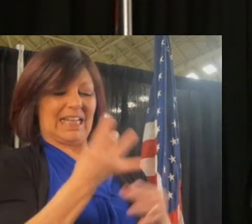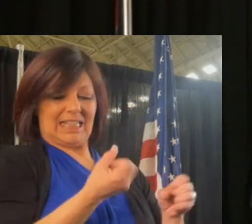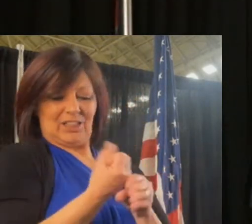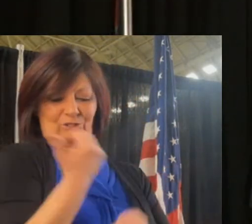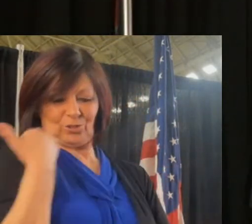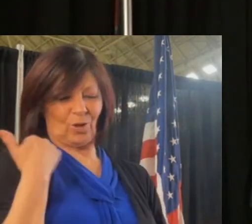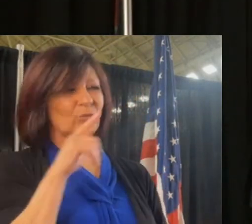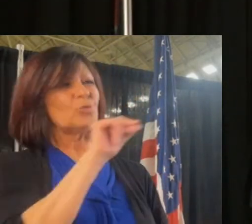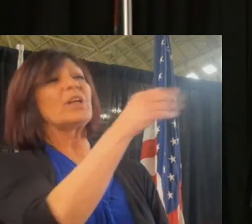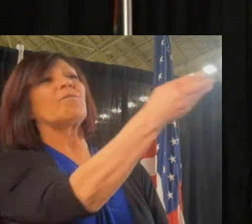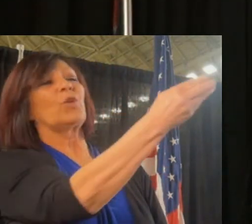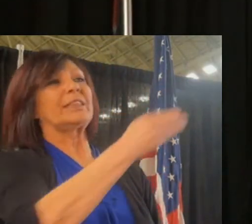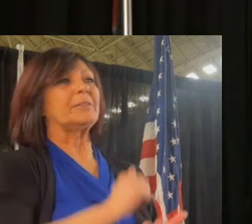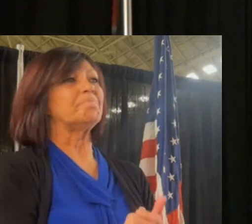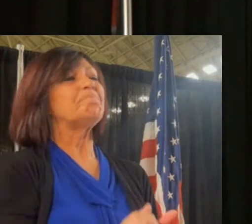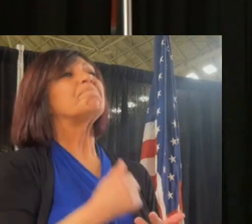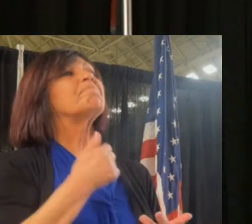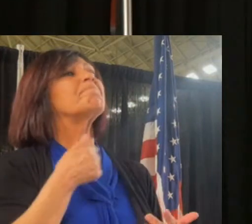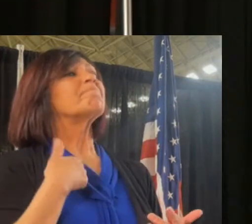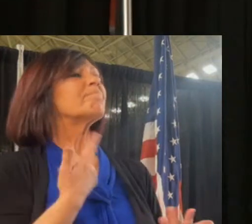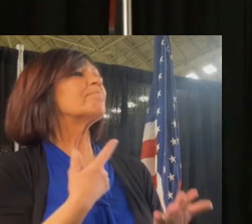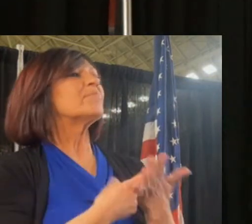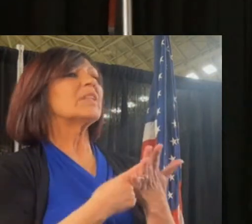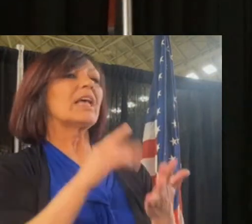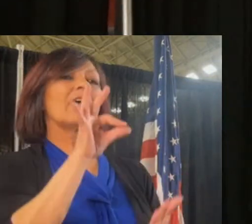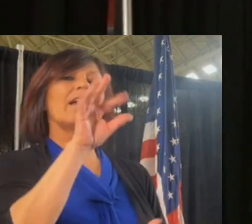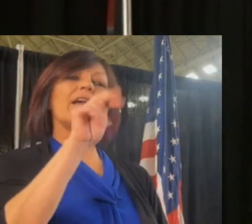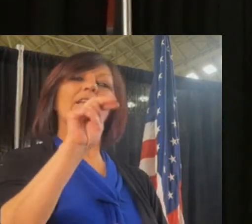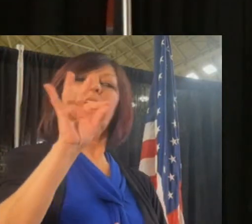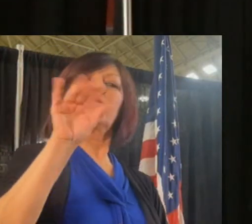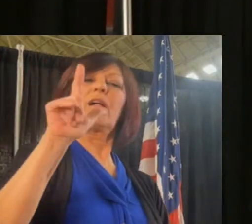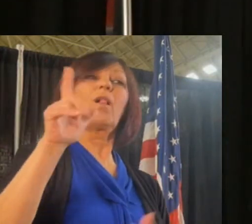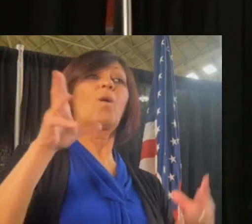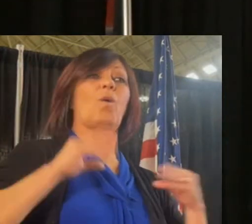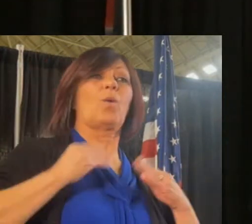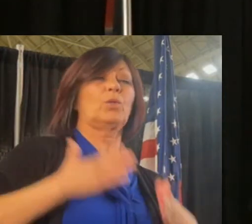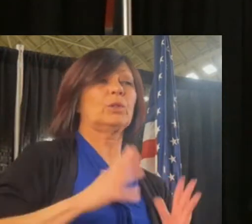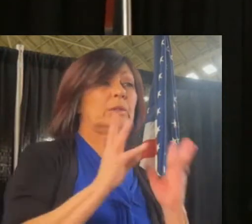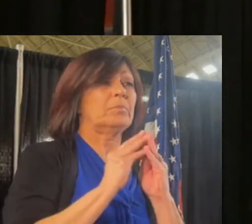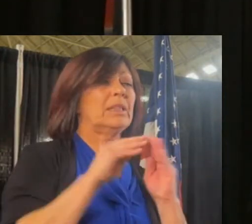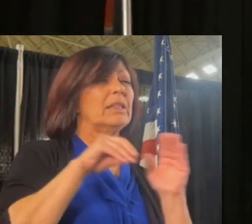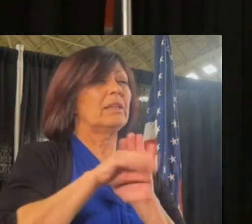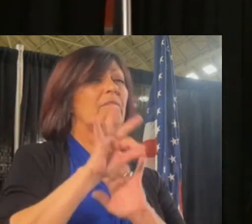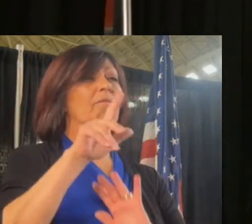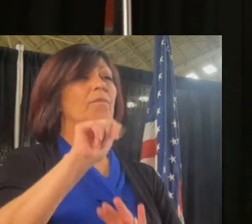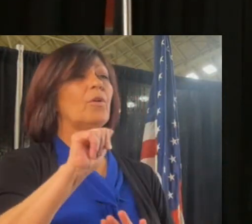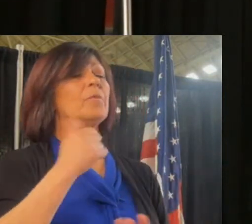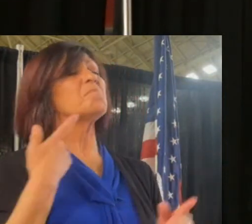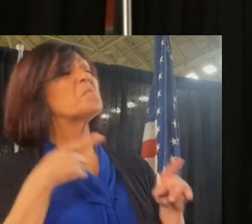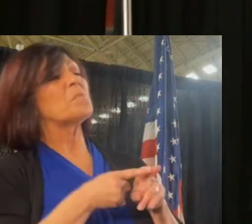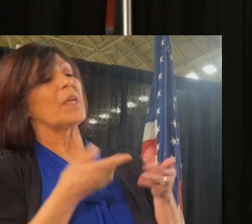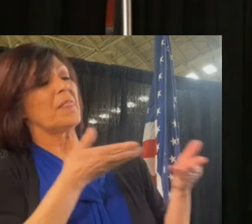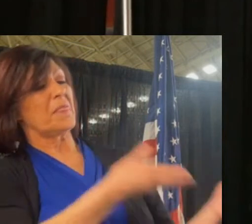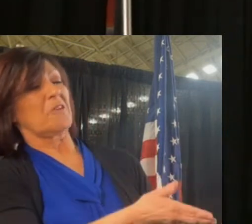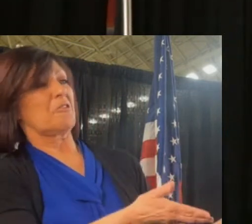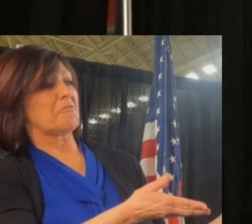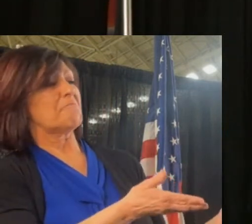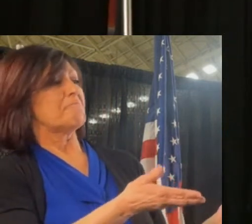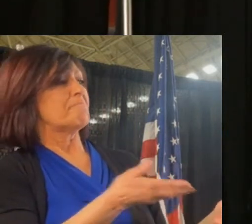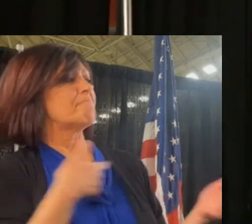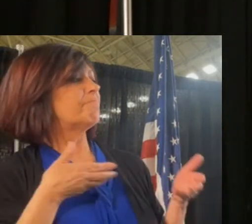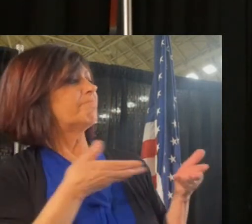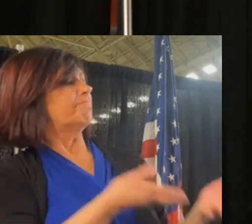2014, I was covering the NFL owners meetings in Orlando, Florida. And while we were there, our small crew were